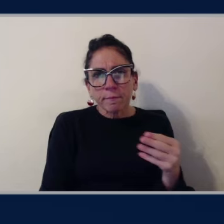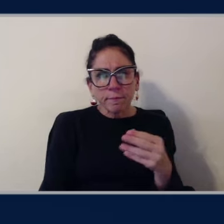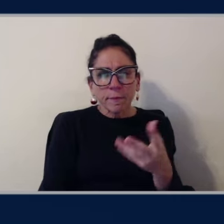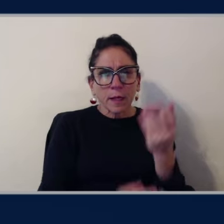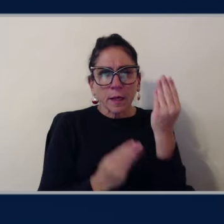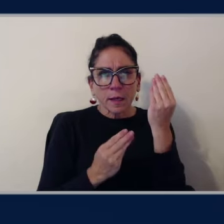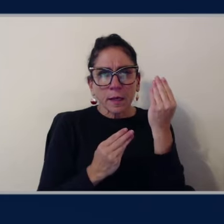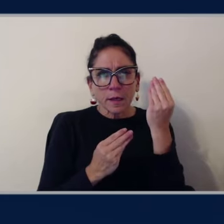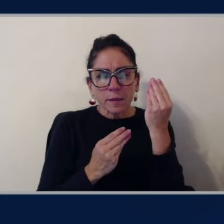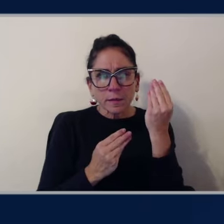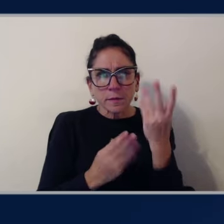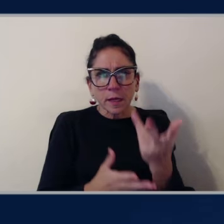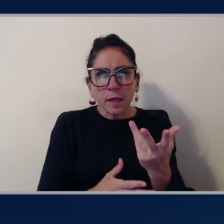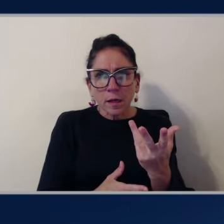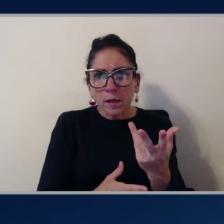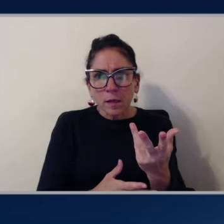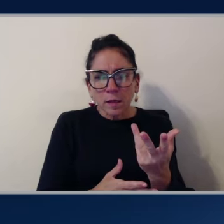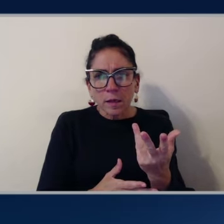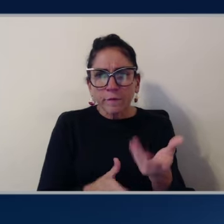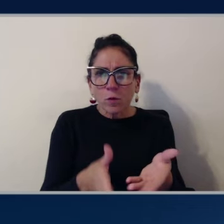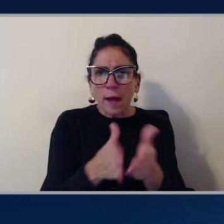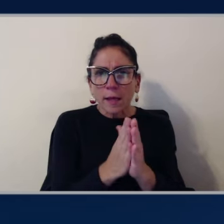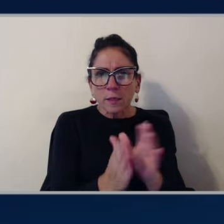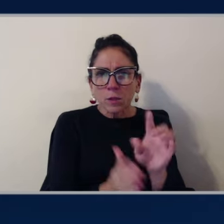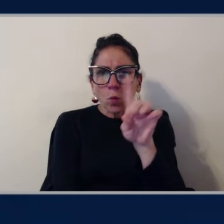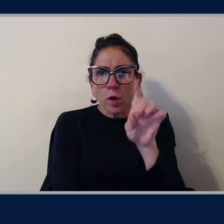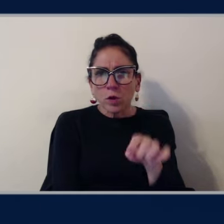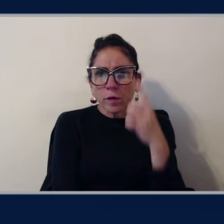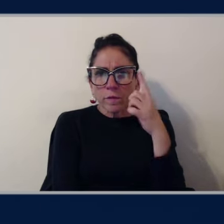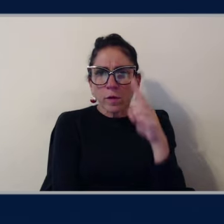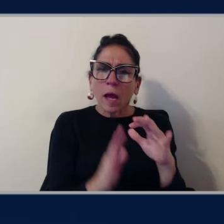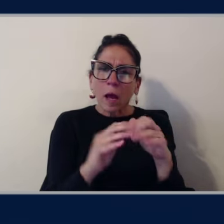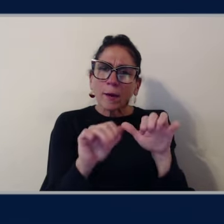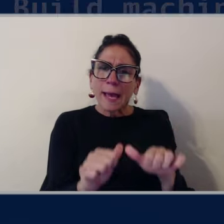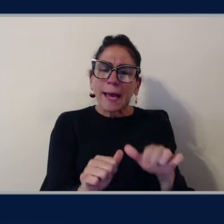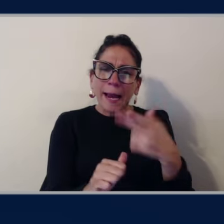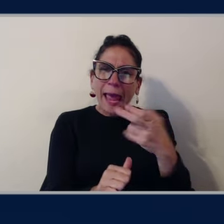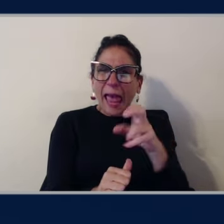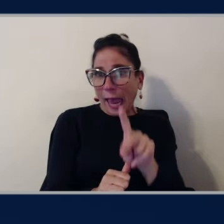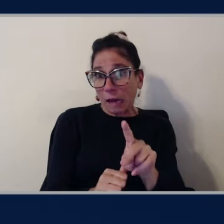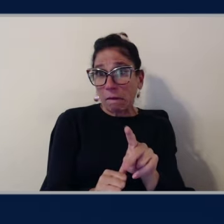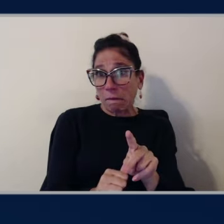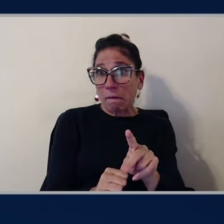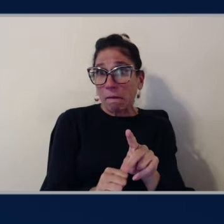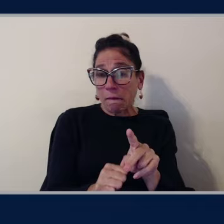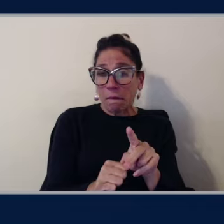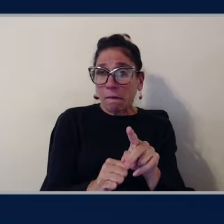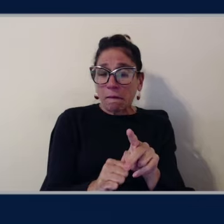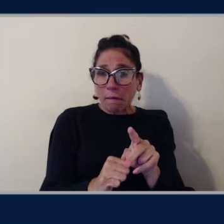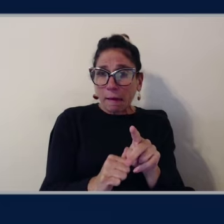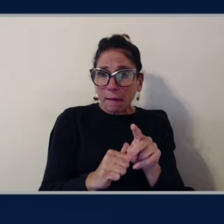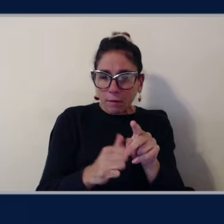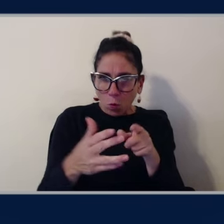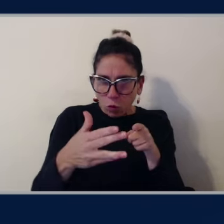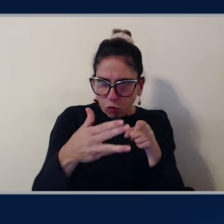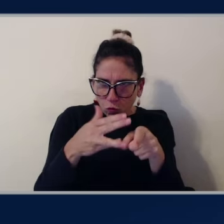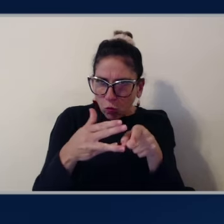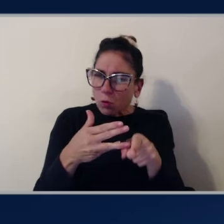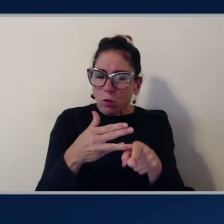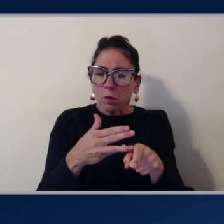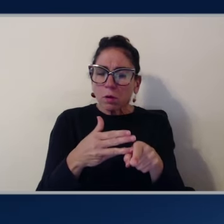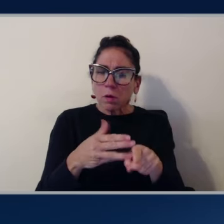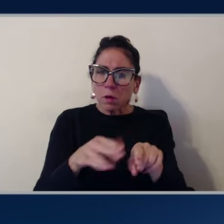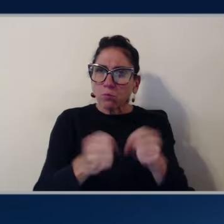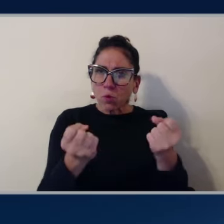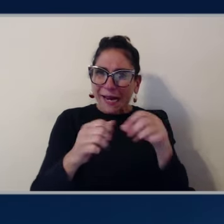guardrails. Yeah. So for example, if you ask a question on, hey, how can I hack, let's say, a deployment endpoint? It's going to say, I wouldn't